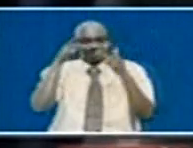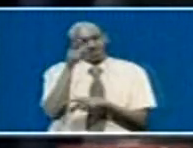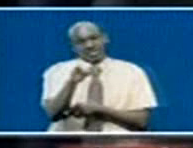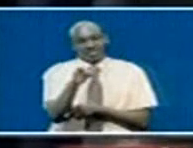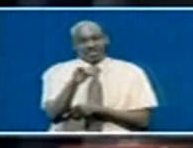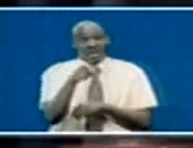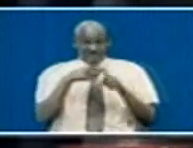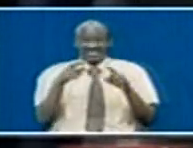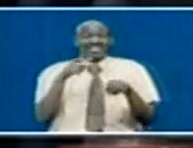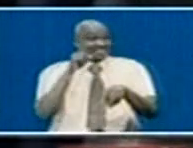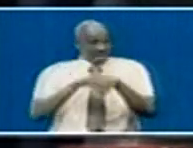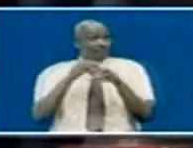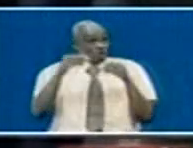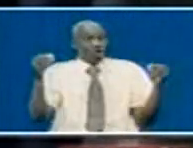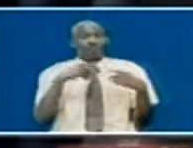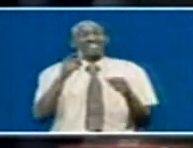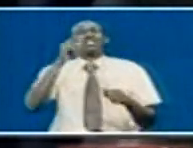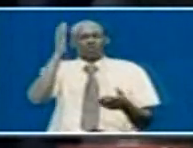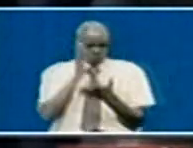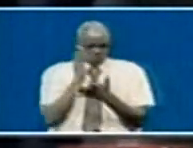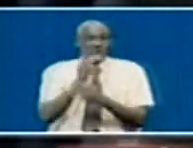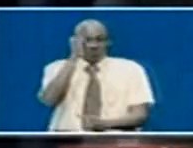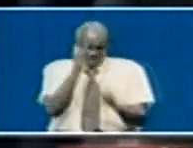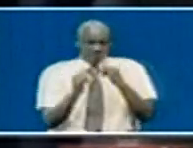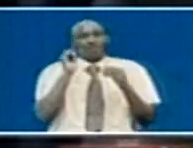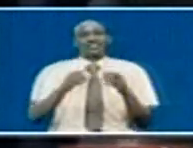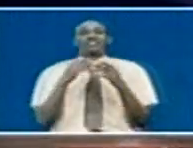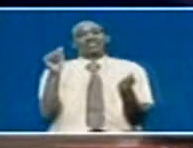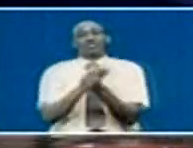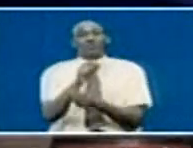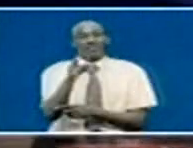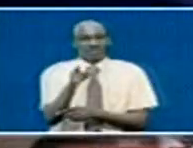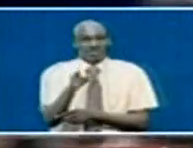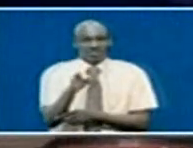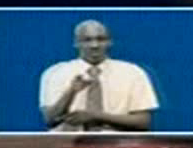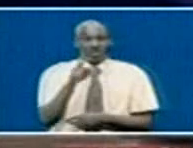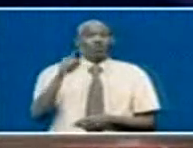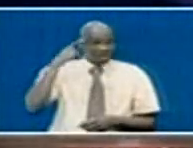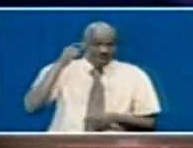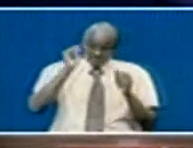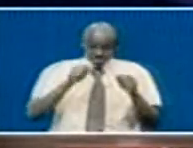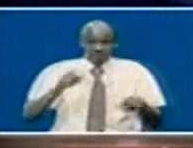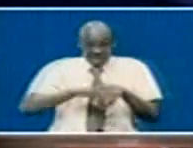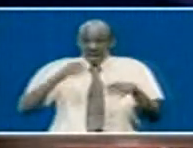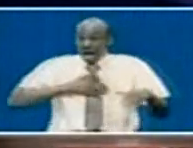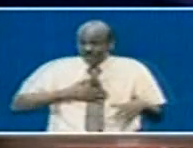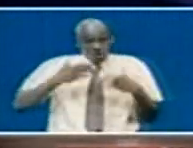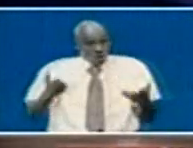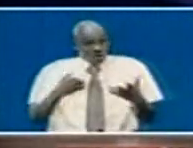time, but it will definitely be a thing of the past. I was about to ask you that. Is that going to happen in our lifetime?